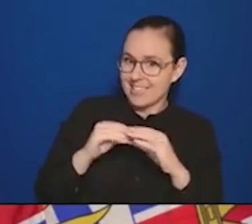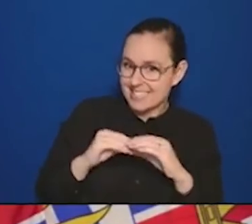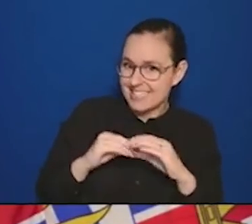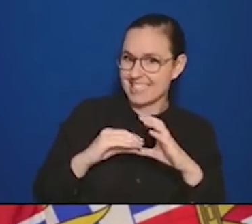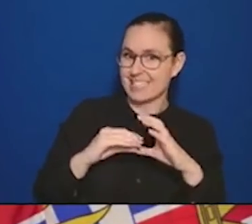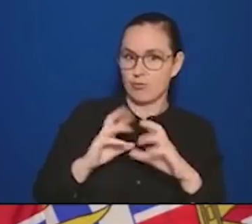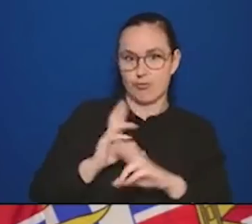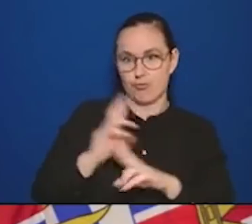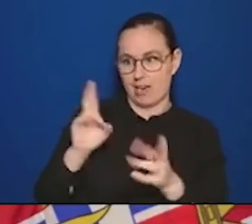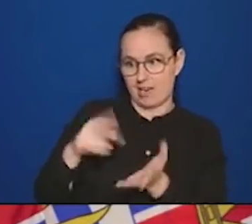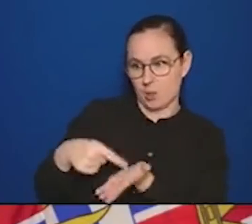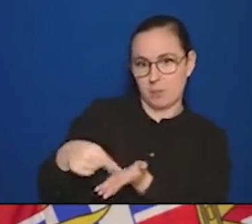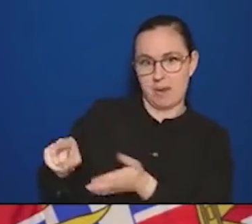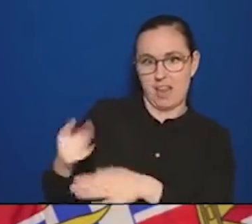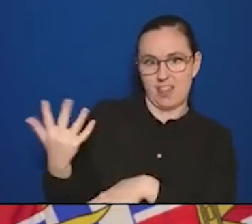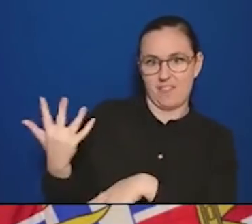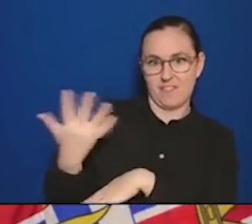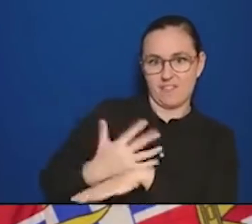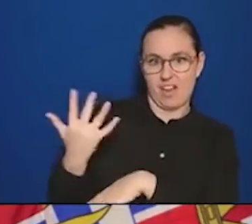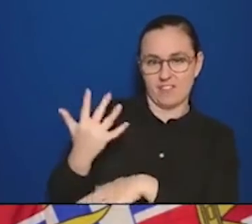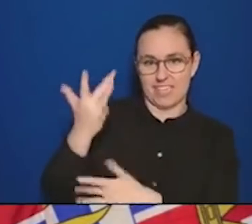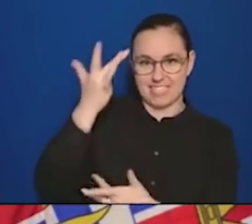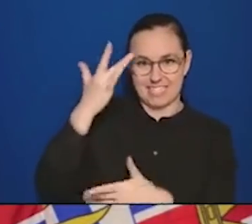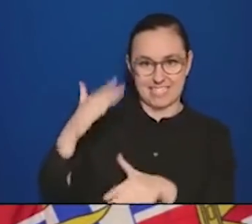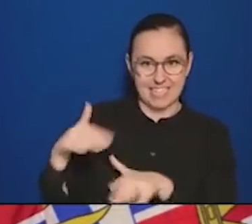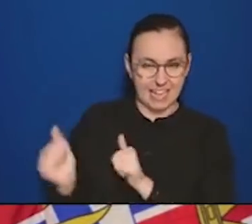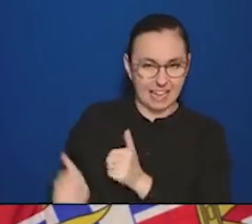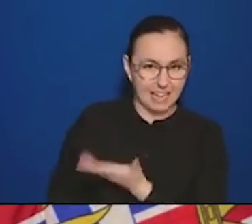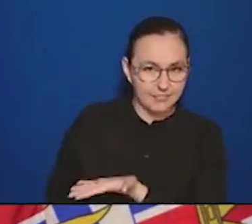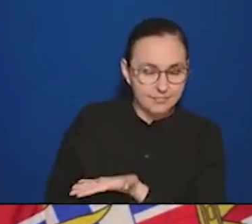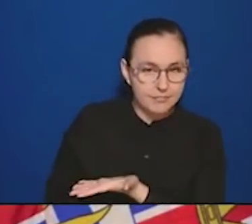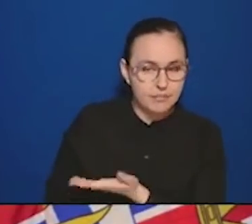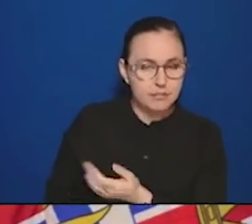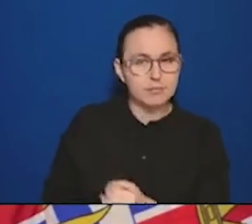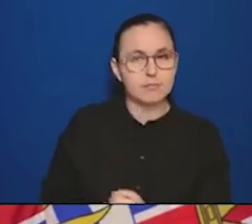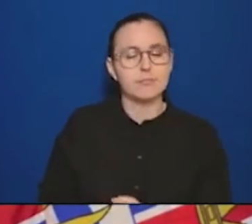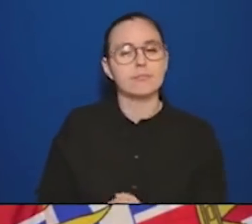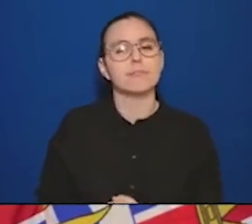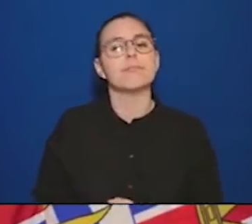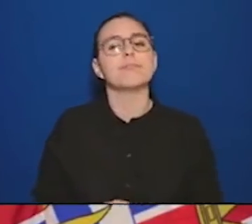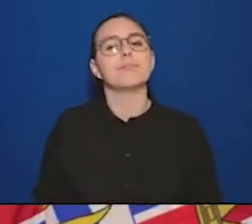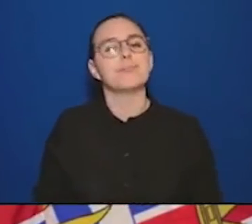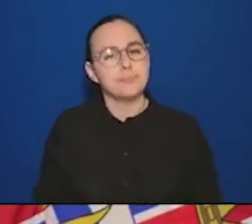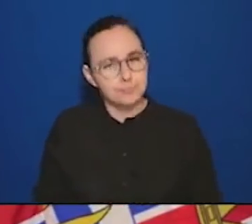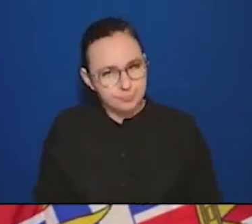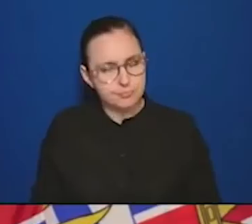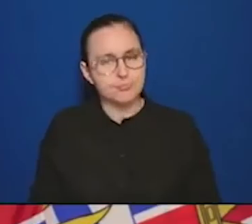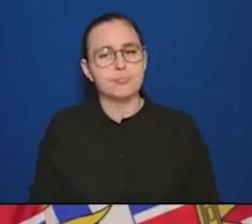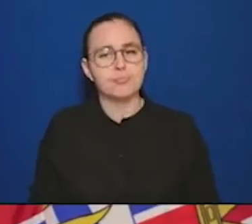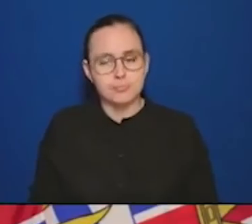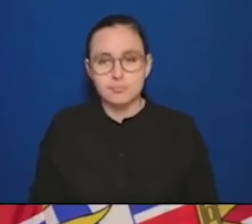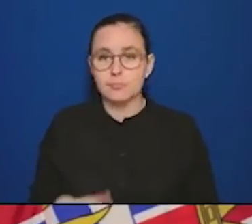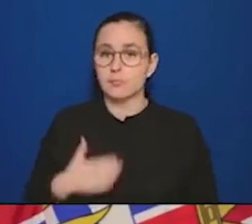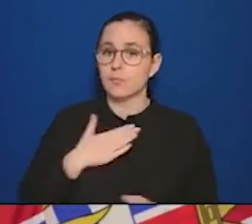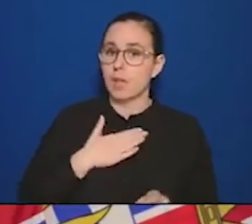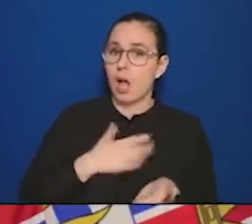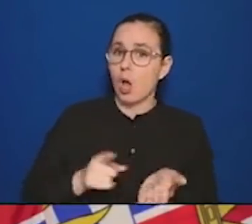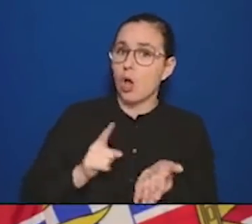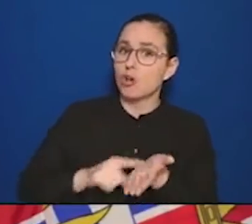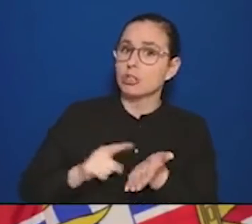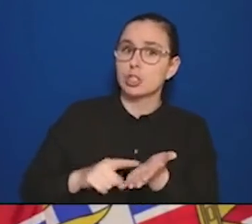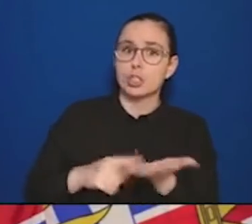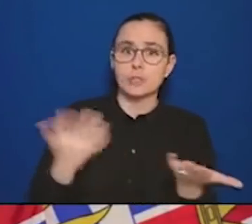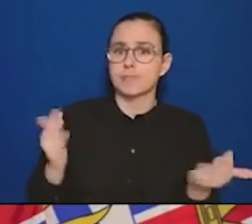Well, I think one of the things that we learned through consultation and our research from other jurisdictions where paid sick